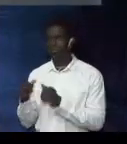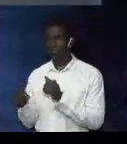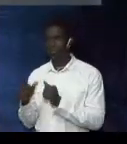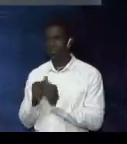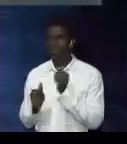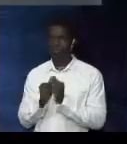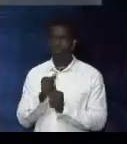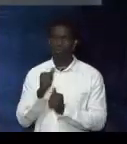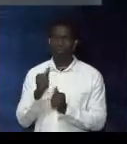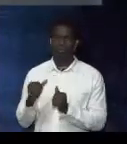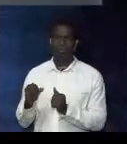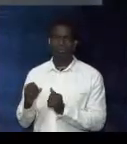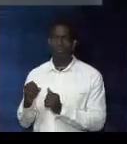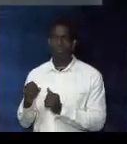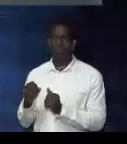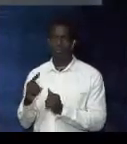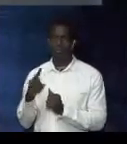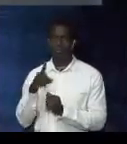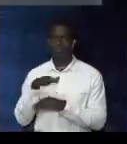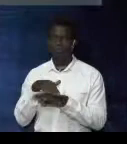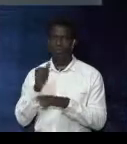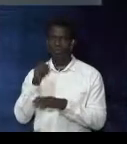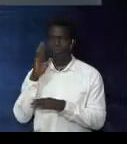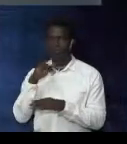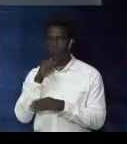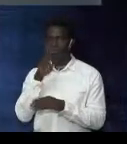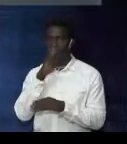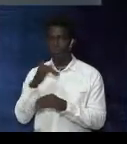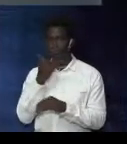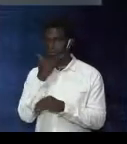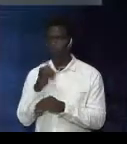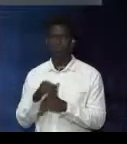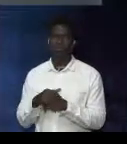whichever one you call them, you will not be wrong, my friend.